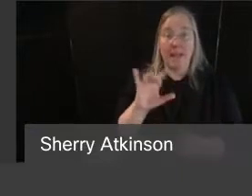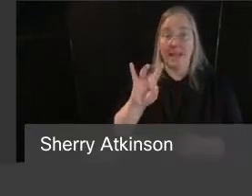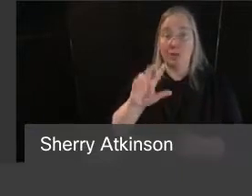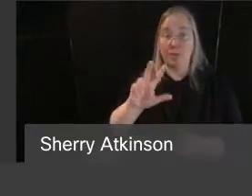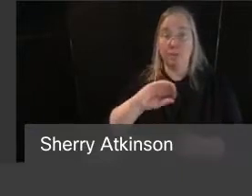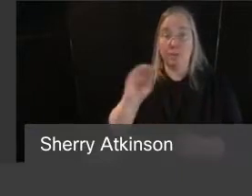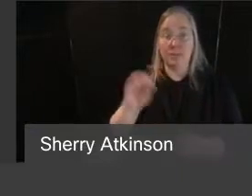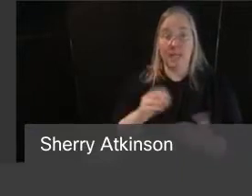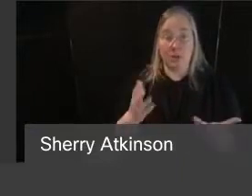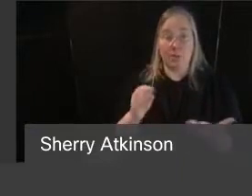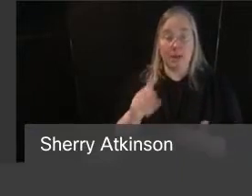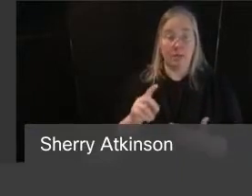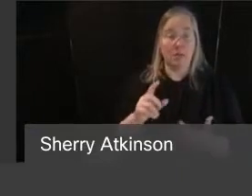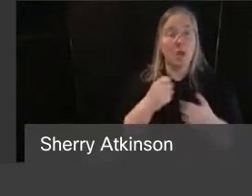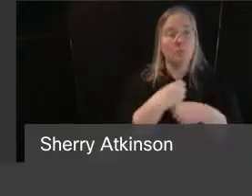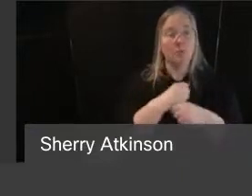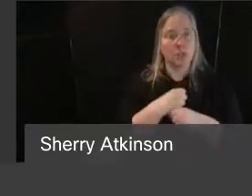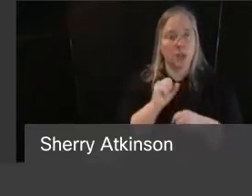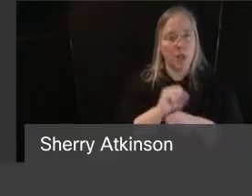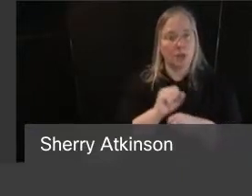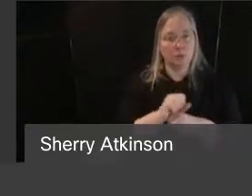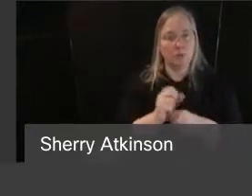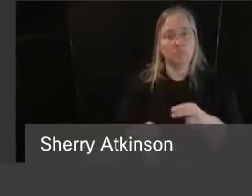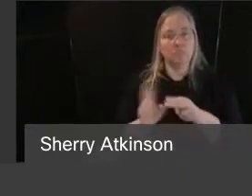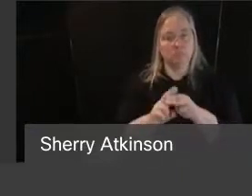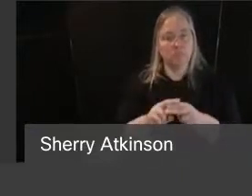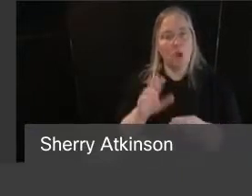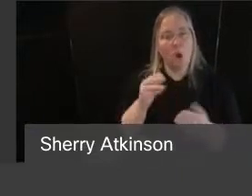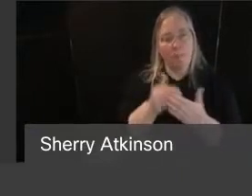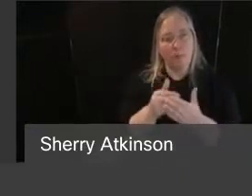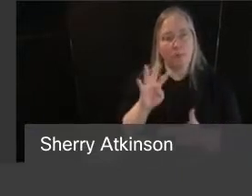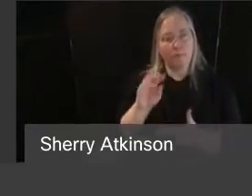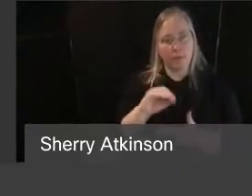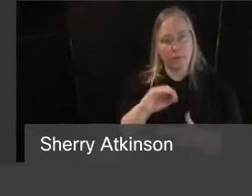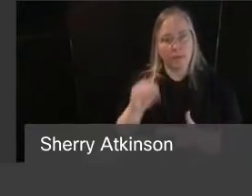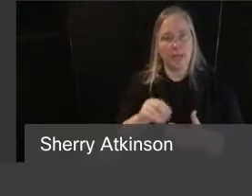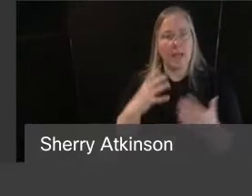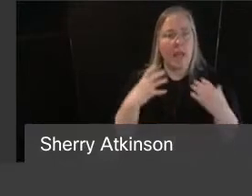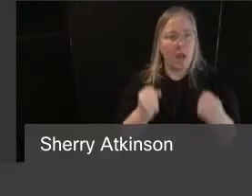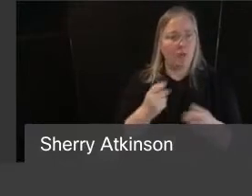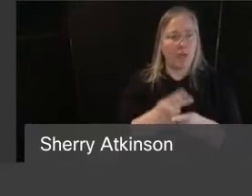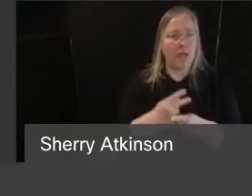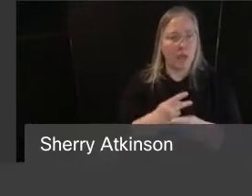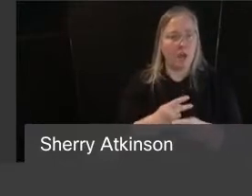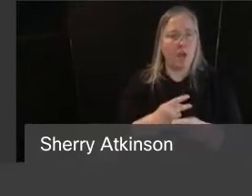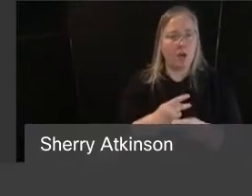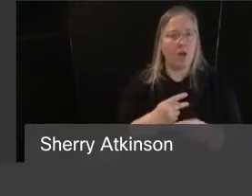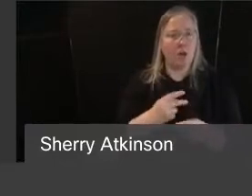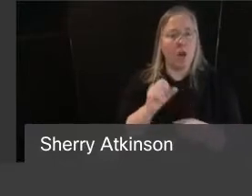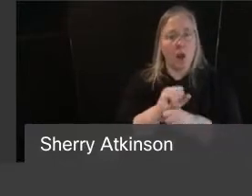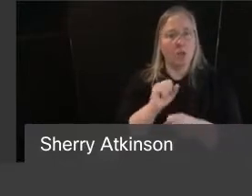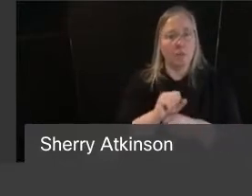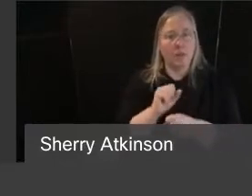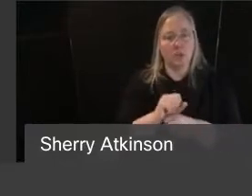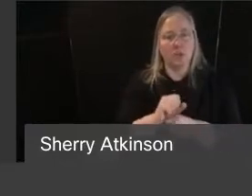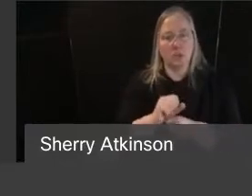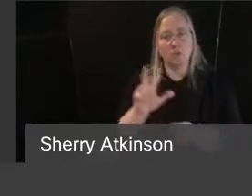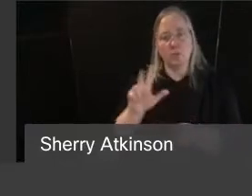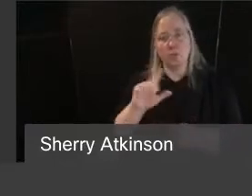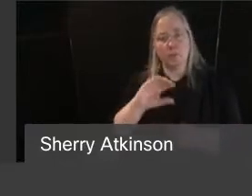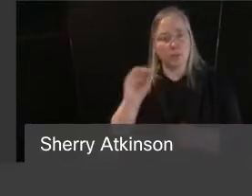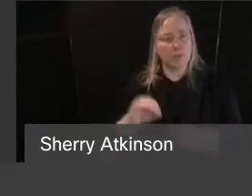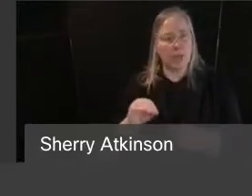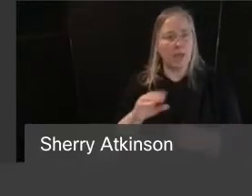Production occupations, almost another 40. Healthcare practitioners, 23%. Life, physical, and social